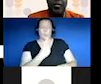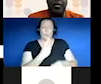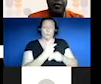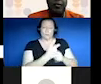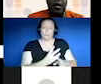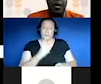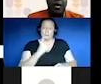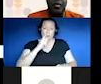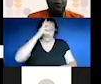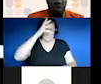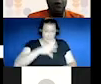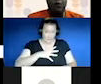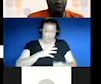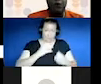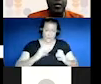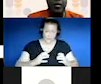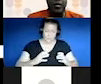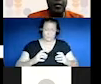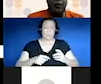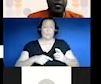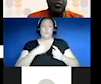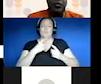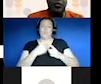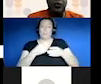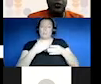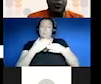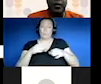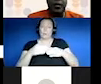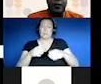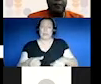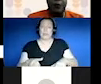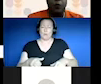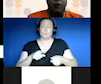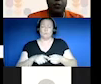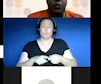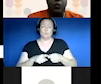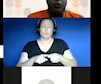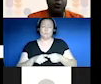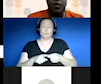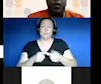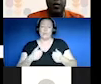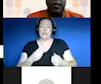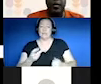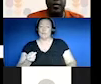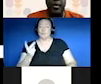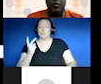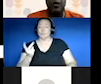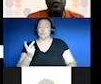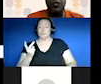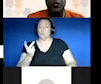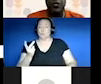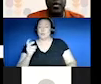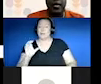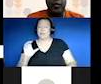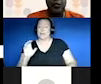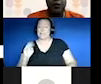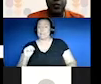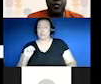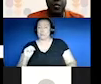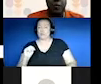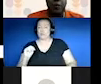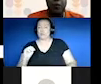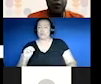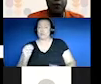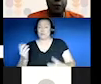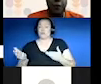male clientels. And then we've even broken it down into, we have two case managers that